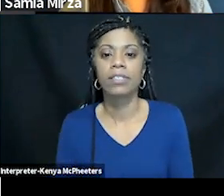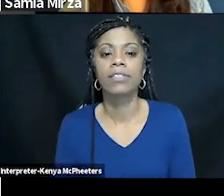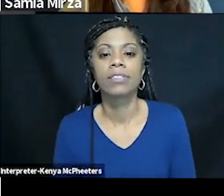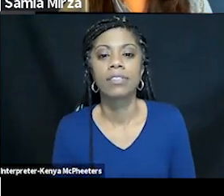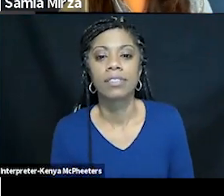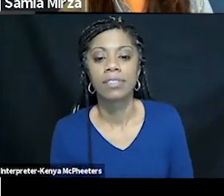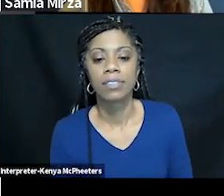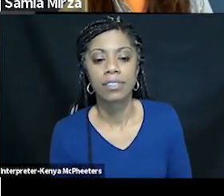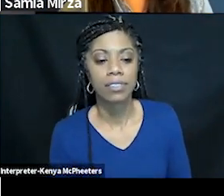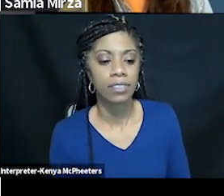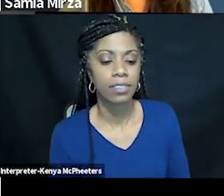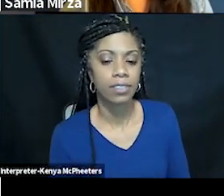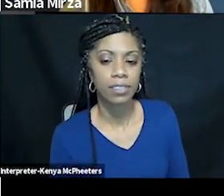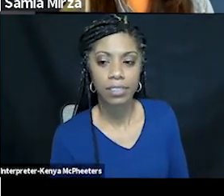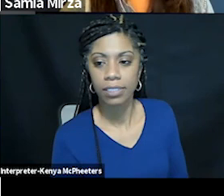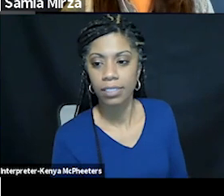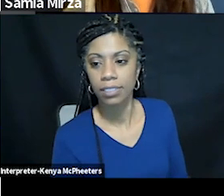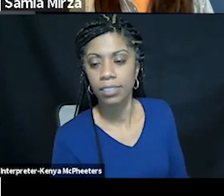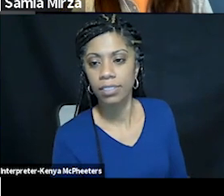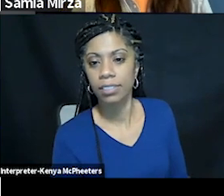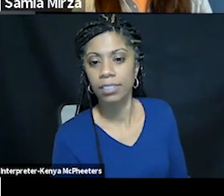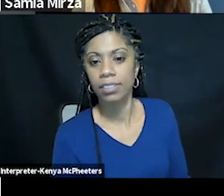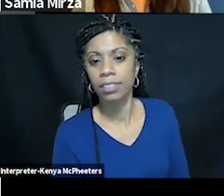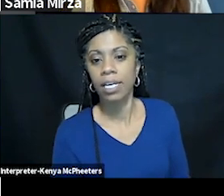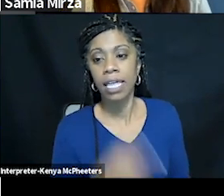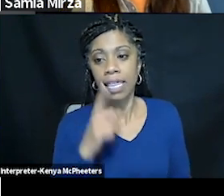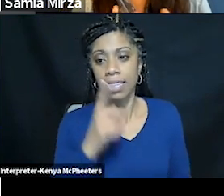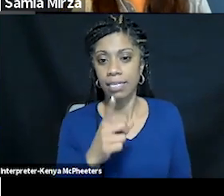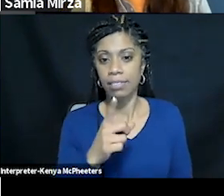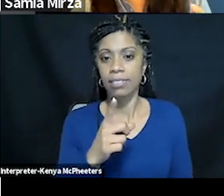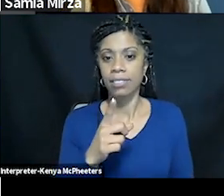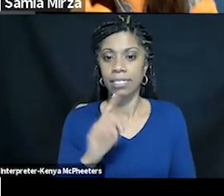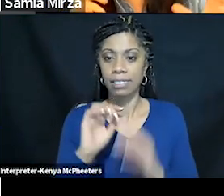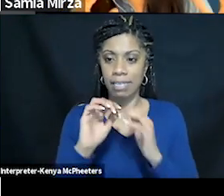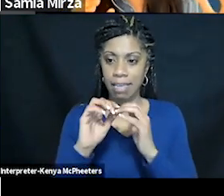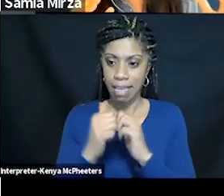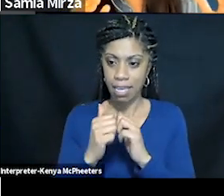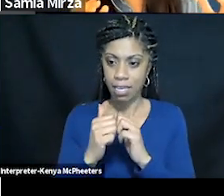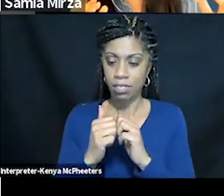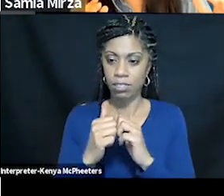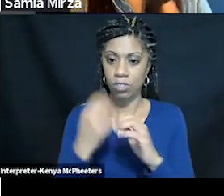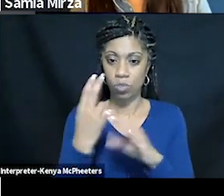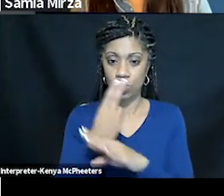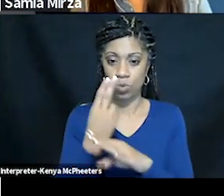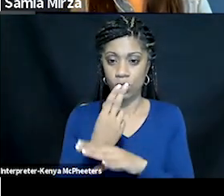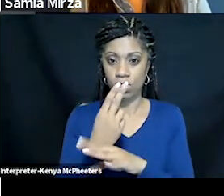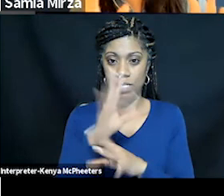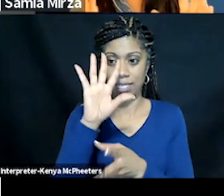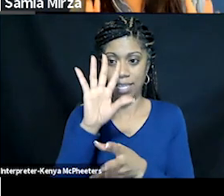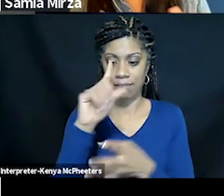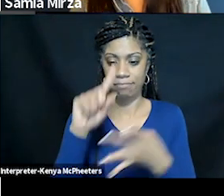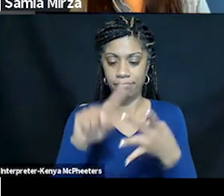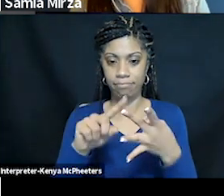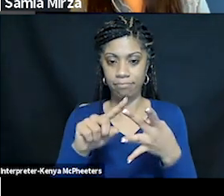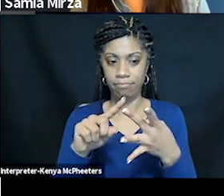of the tools, but what I do want to talk through is how to use those 9 tools that we have, or I guess